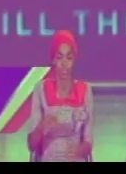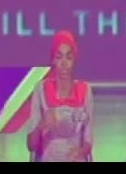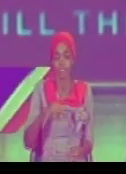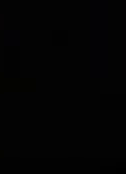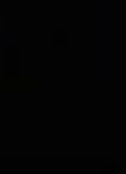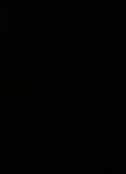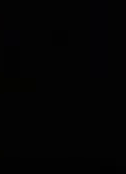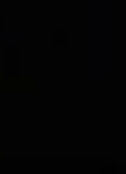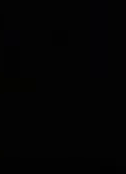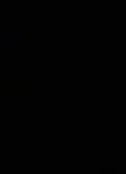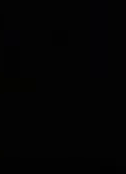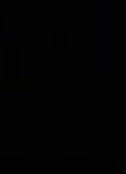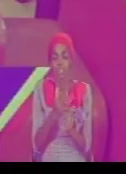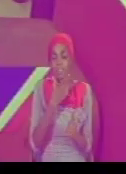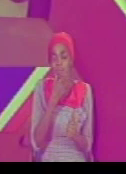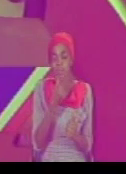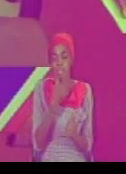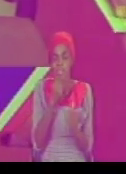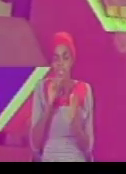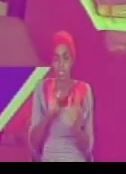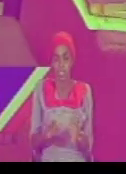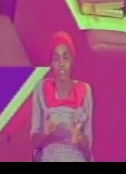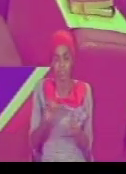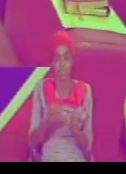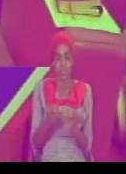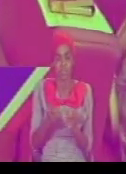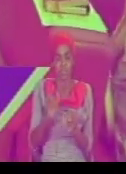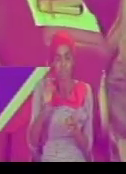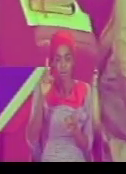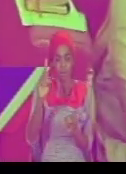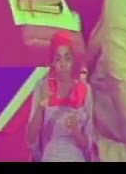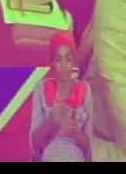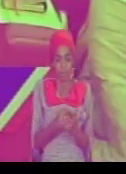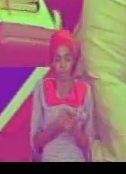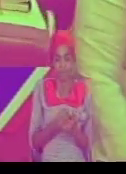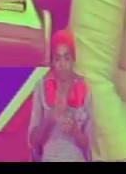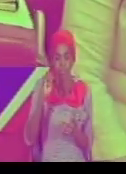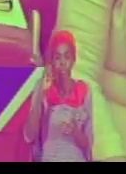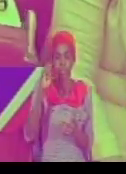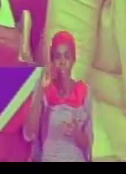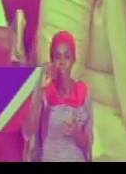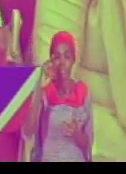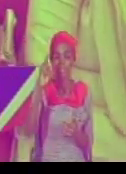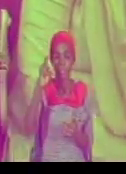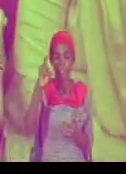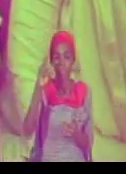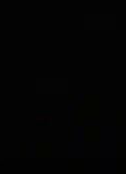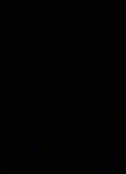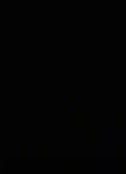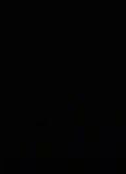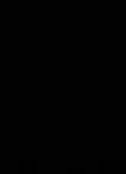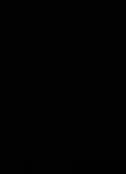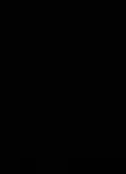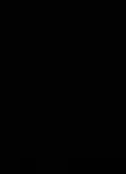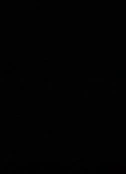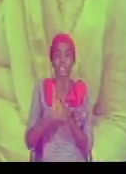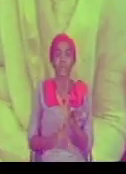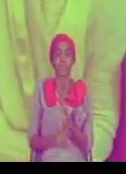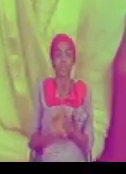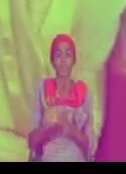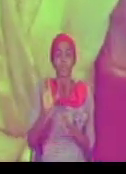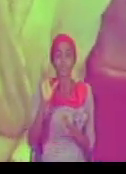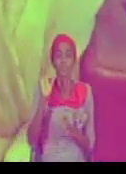pretenders. Look at number one there. We're looking at Exodus chapter 15, verse 20.